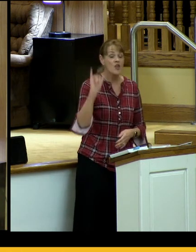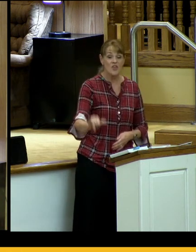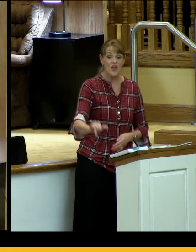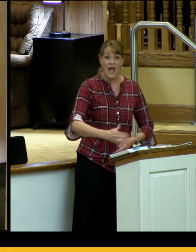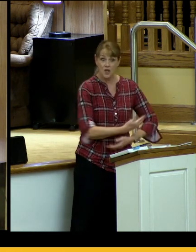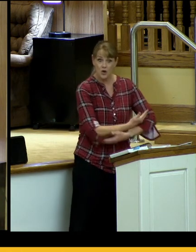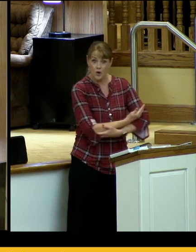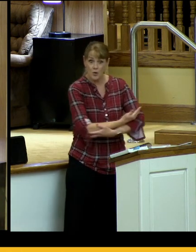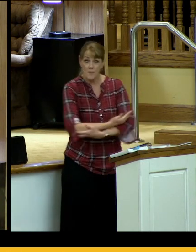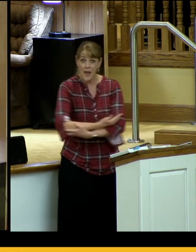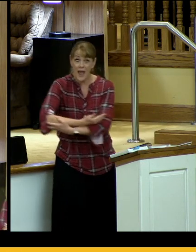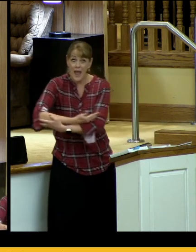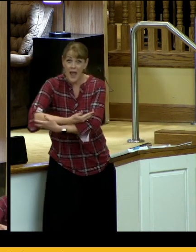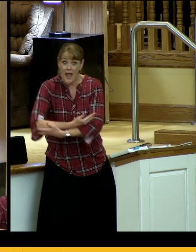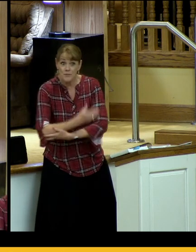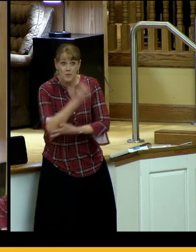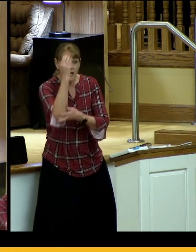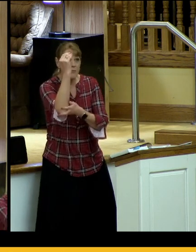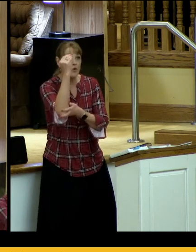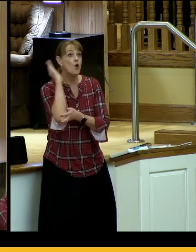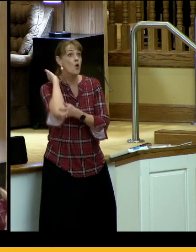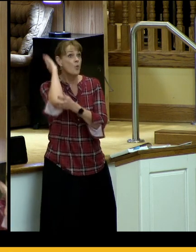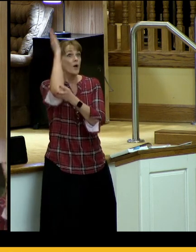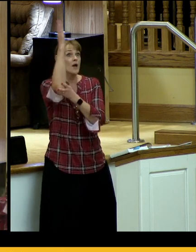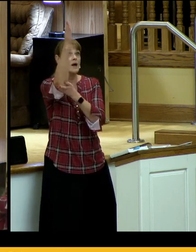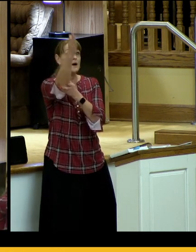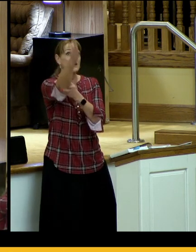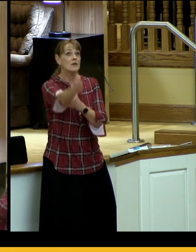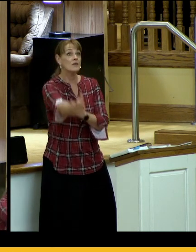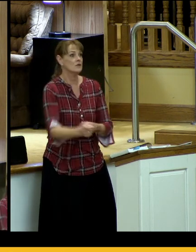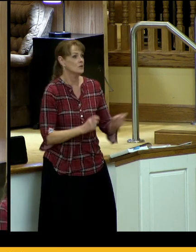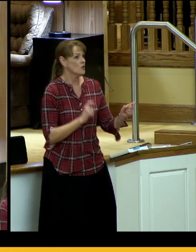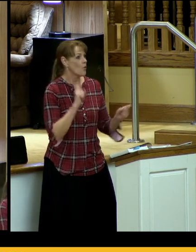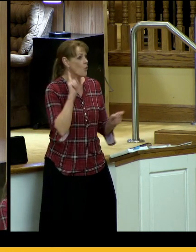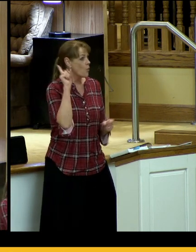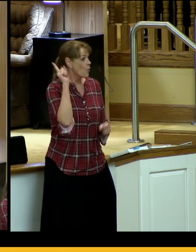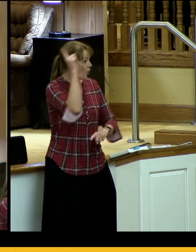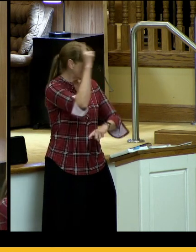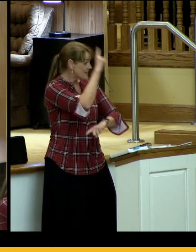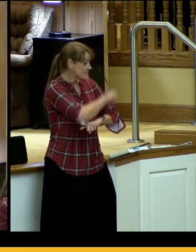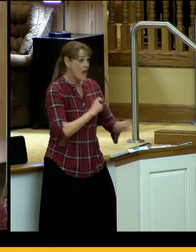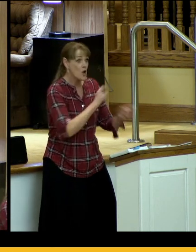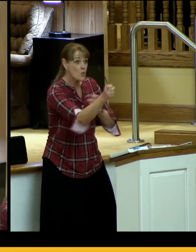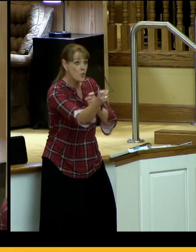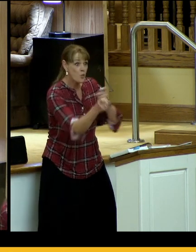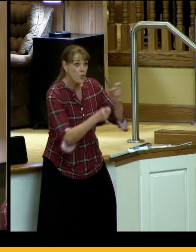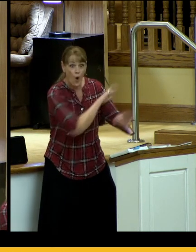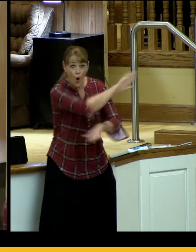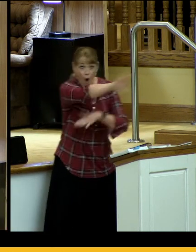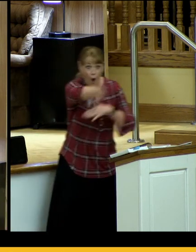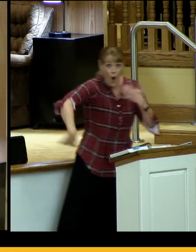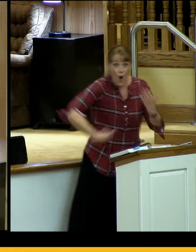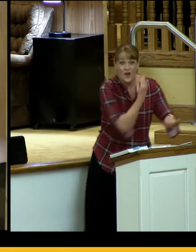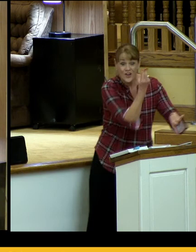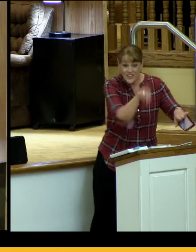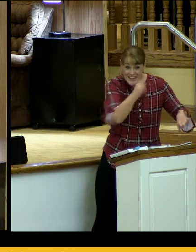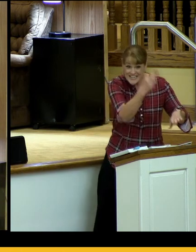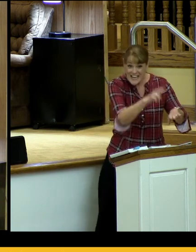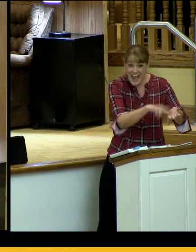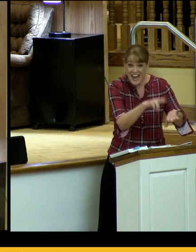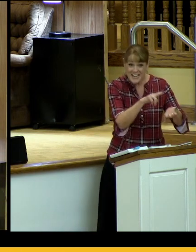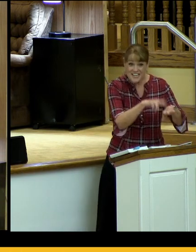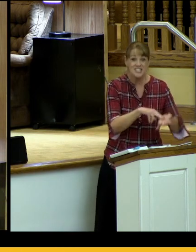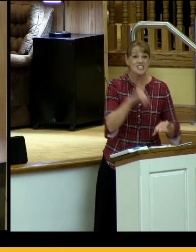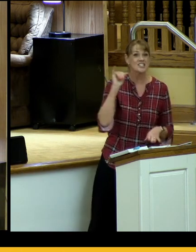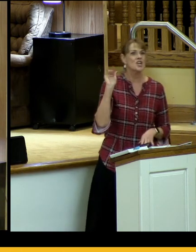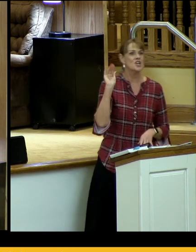baby boy will one day rule the nations? Did you know that